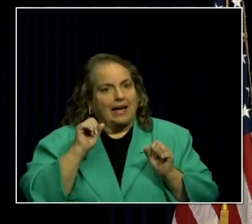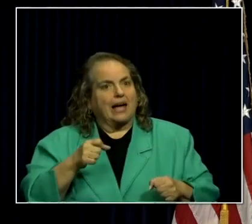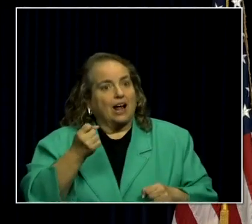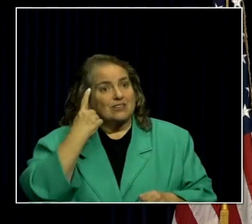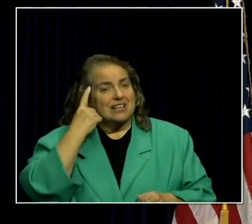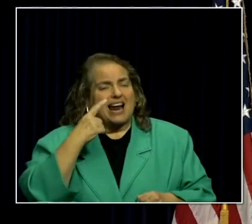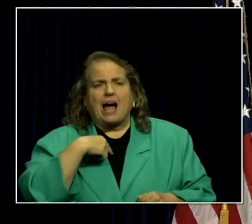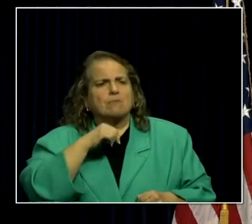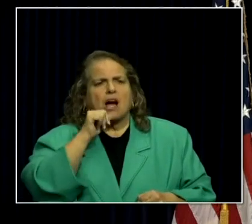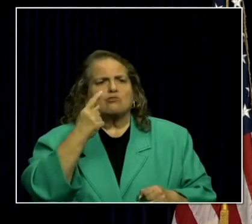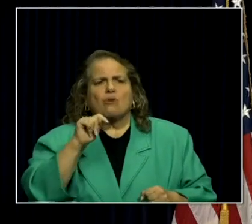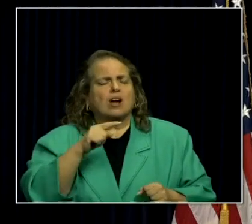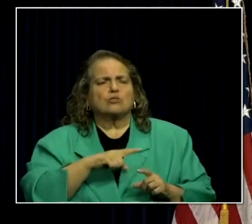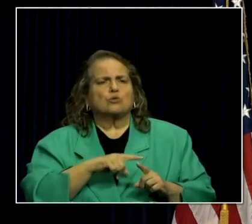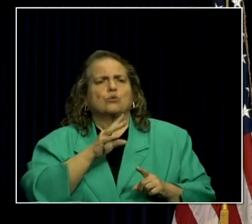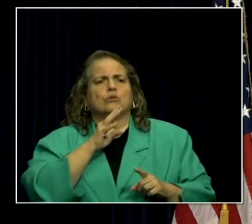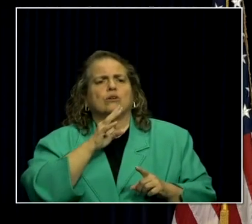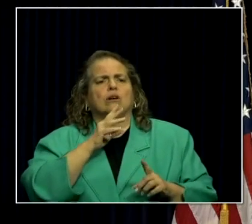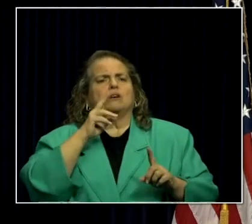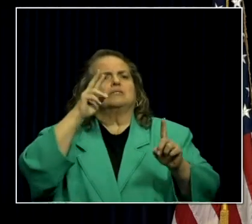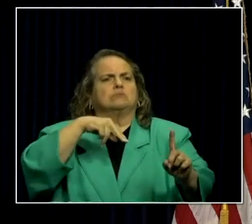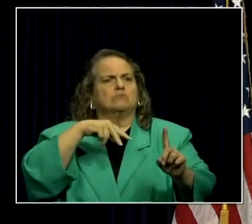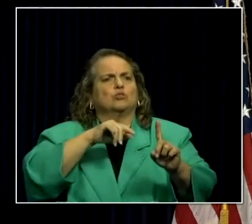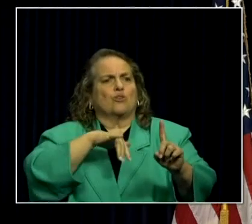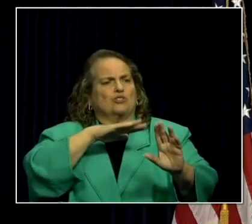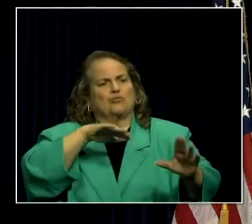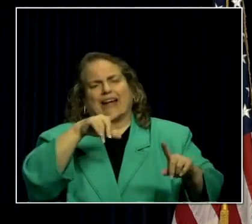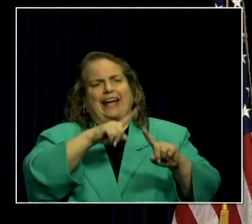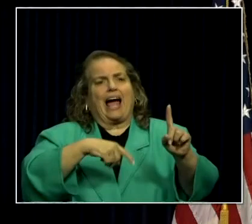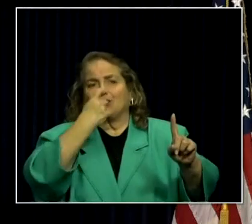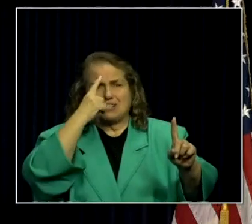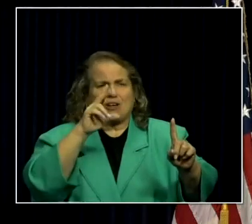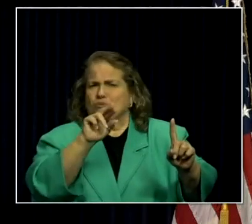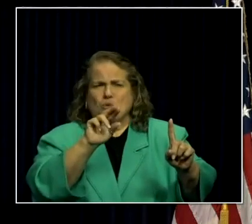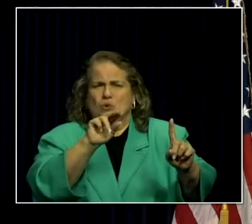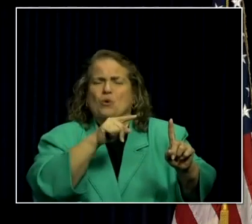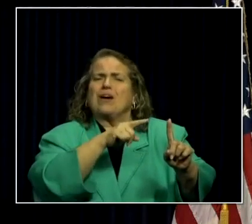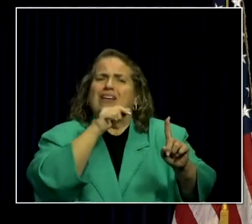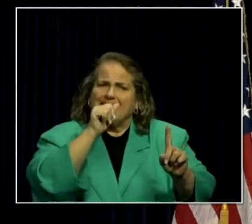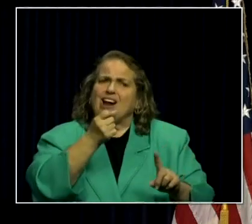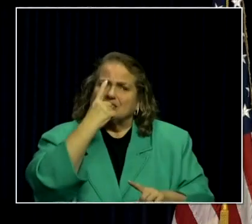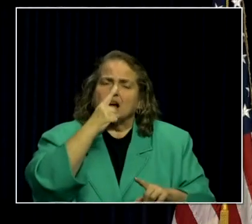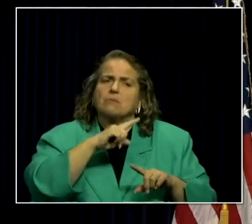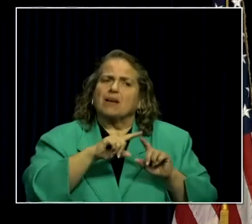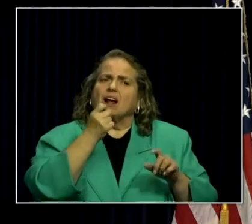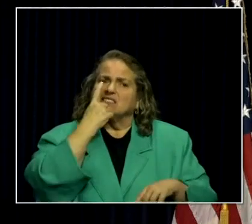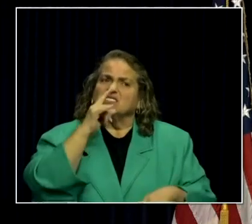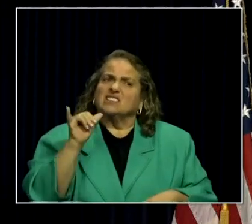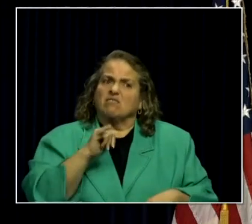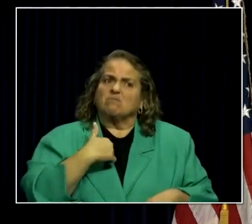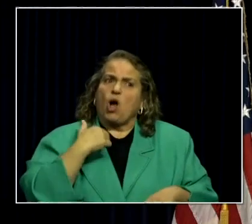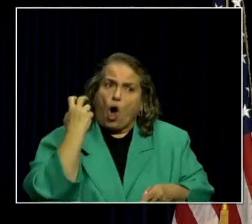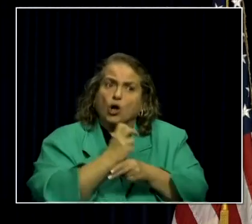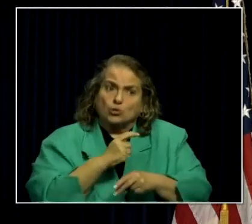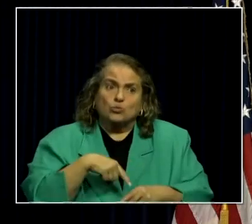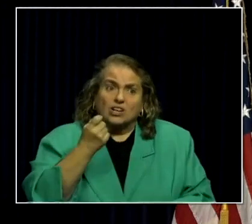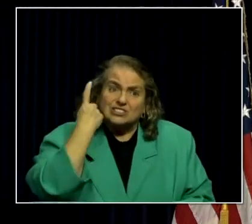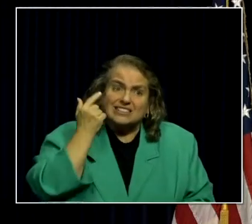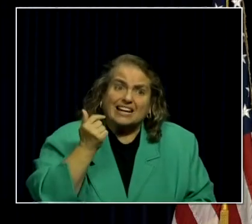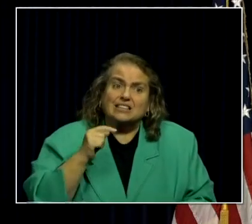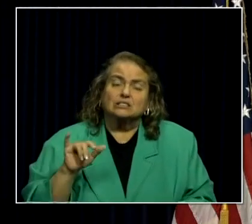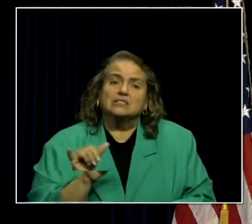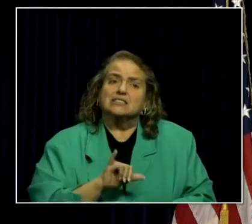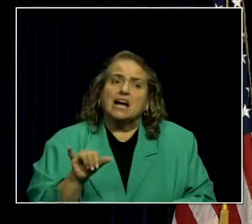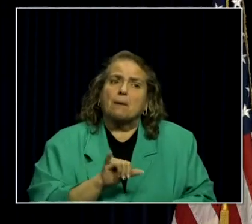us have seen this before. I haven't. And it's changing all of our worldviews, but it's also going to call